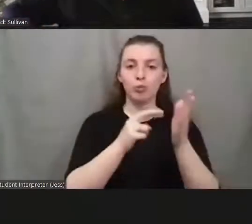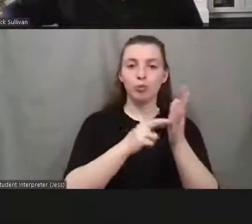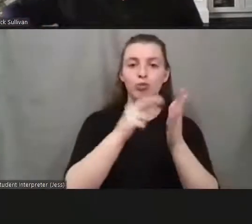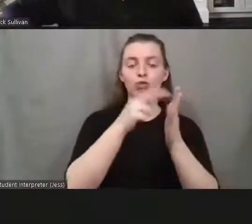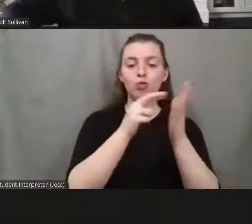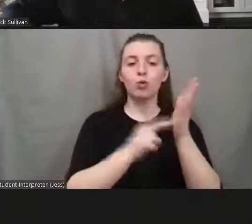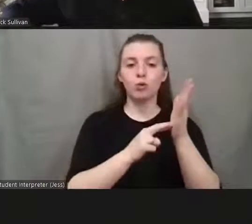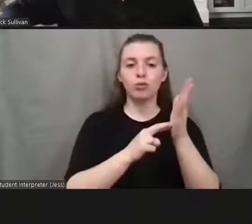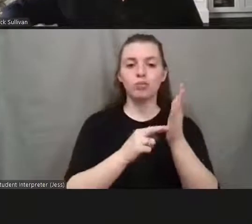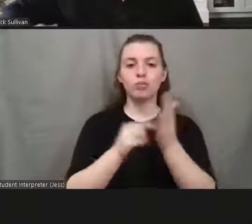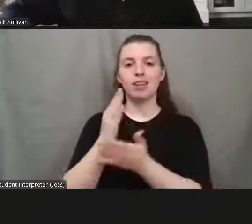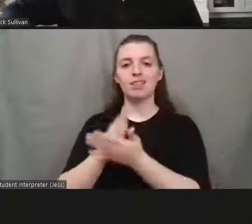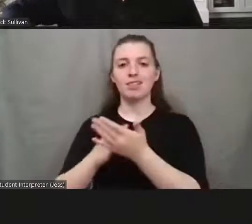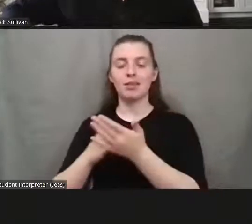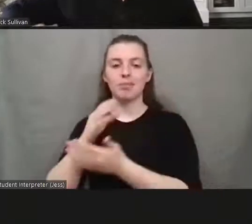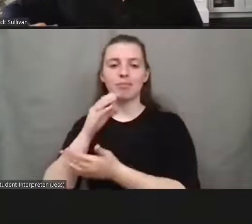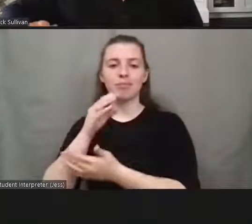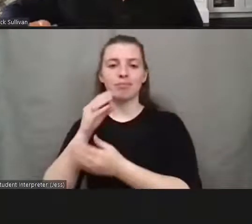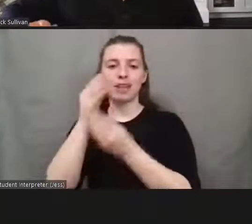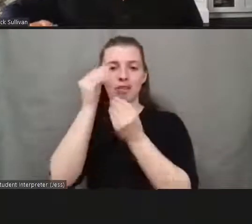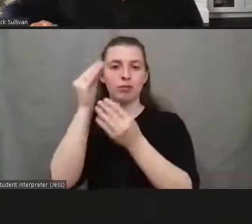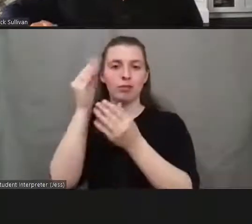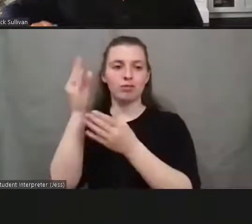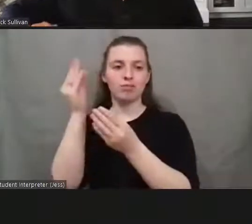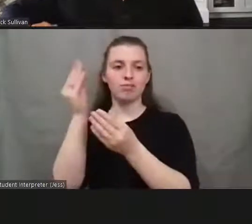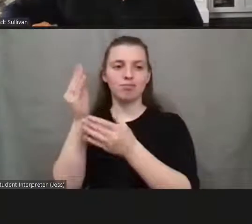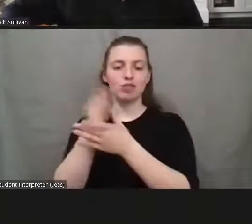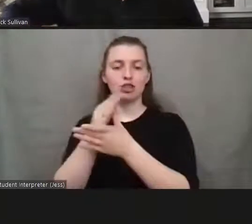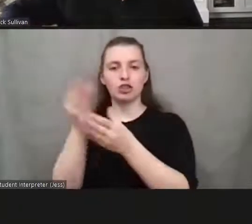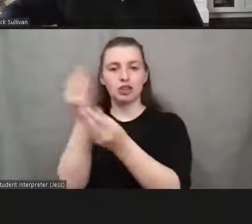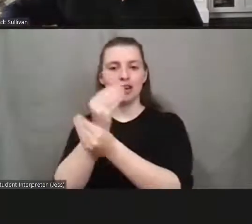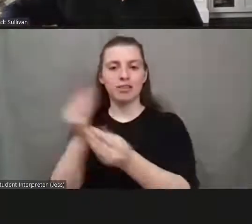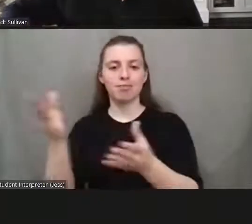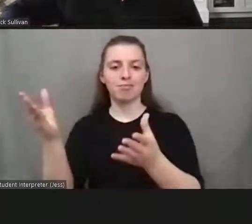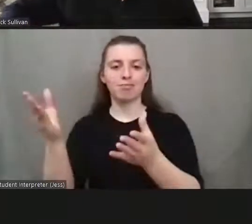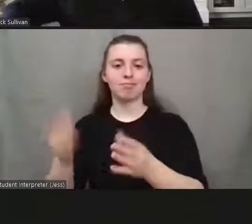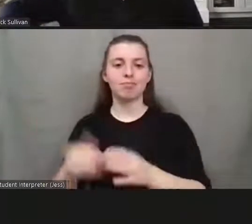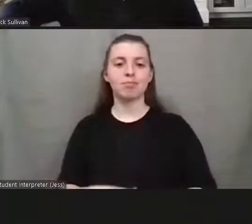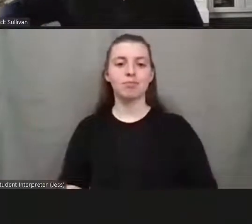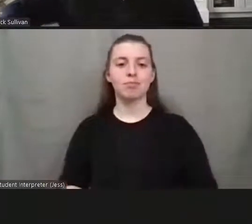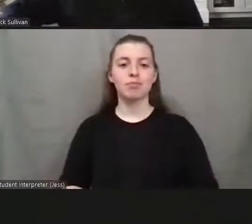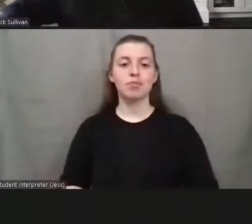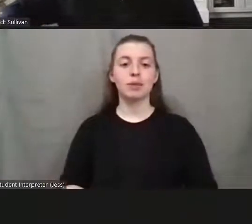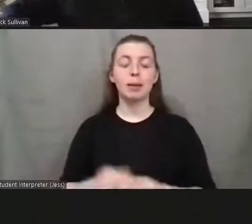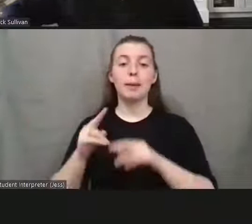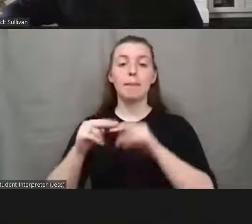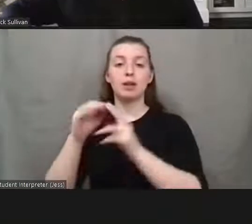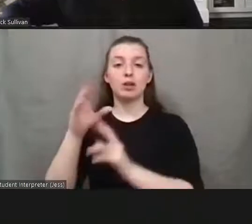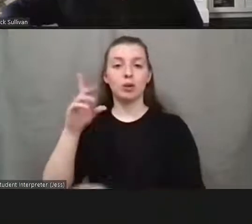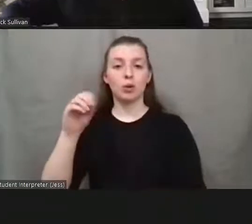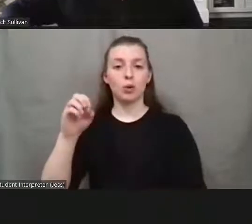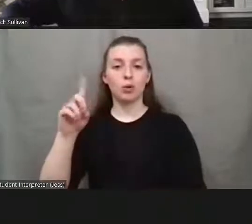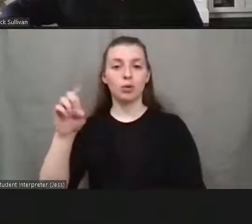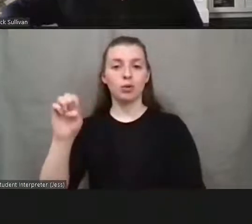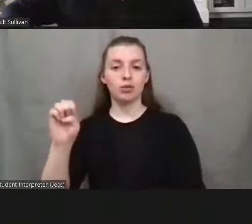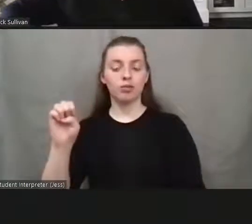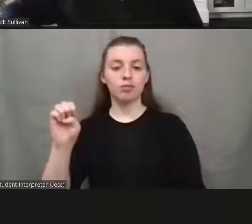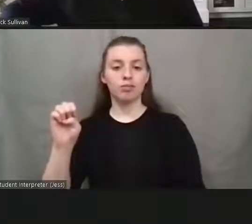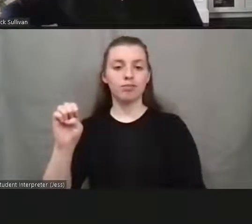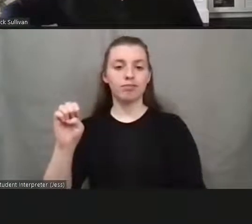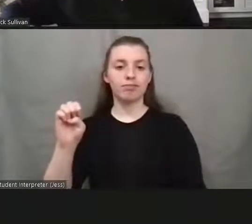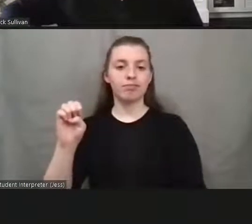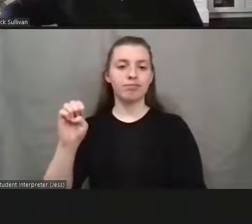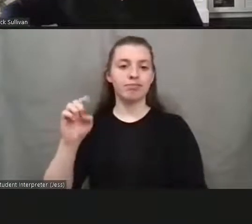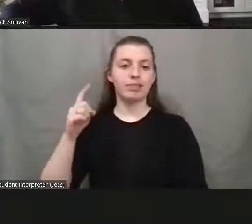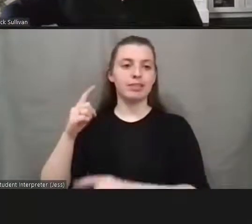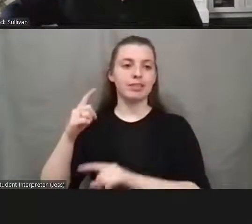and information sharing. And so we know that the building code is forward-facing only, that no building code amendment can be retroactive and isn't able